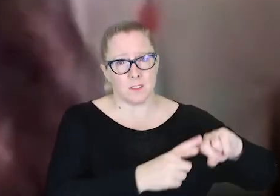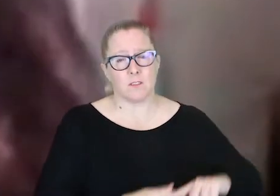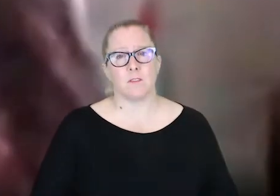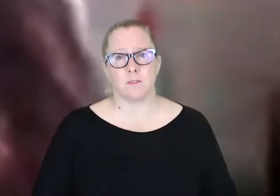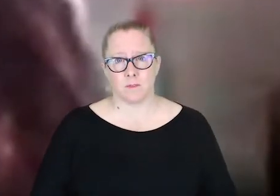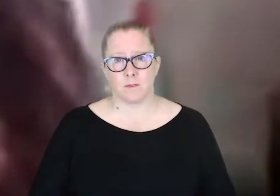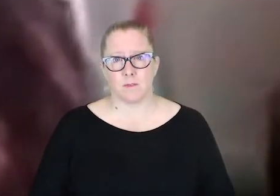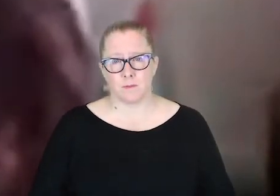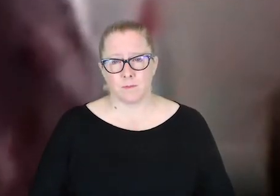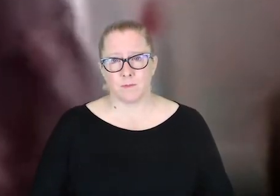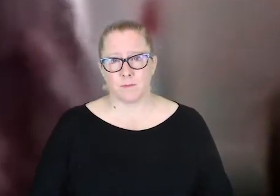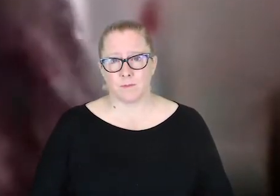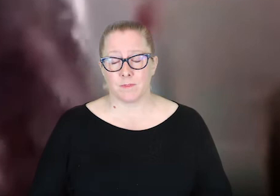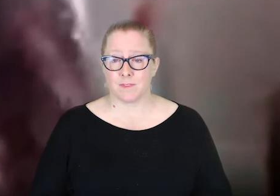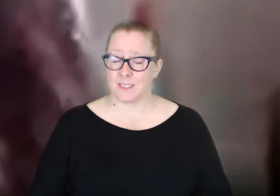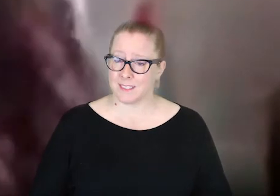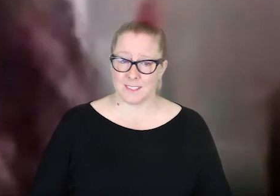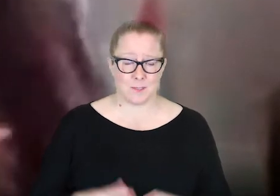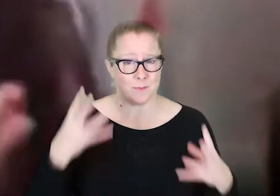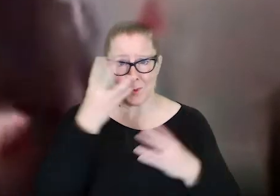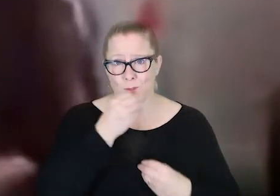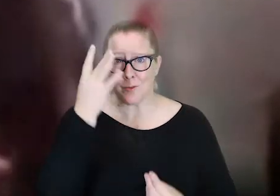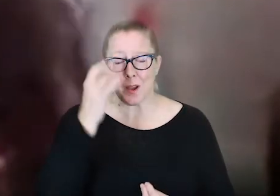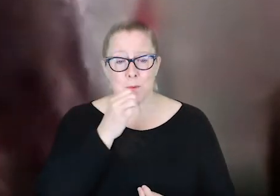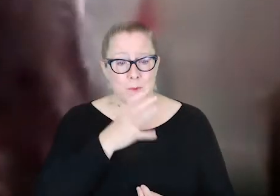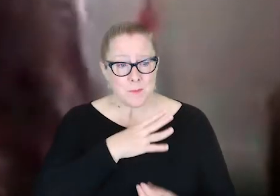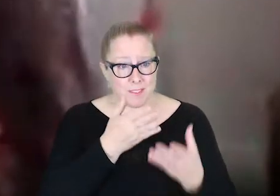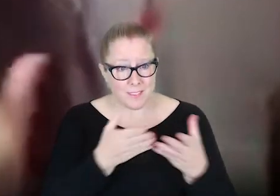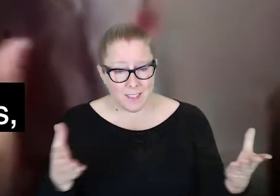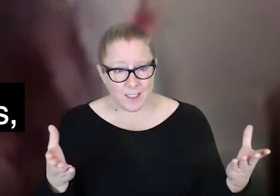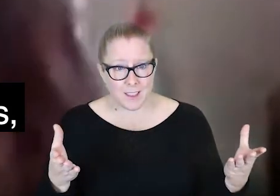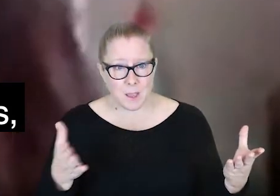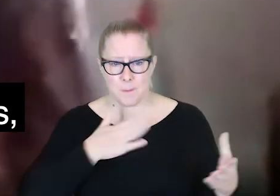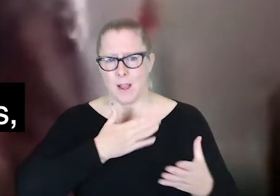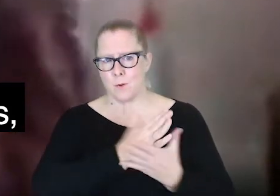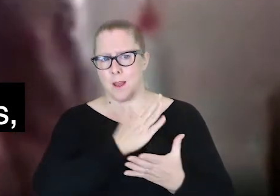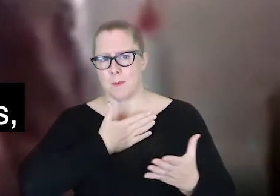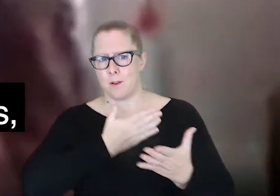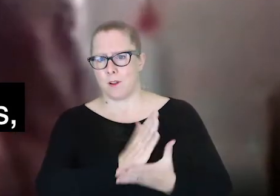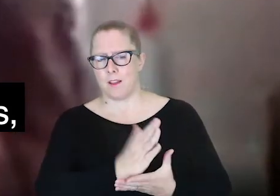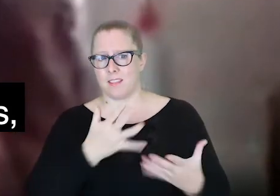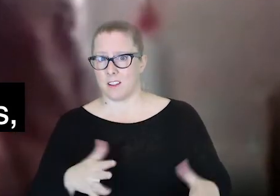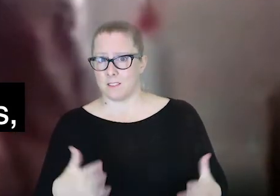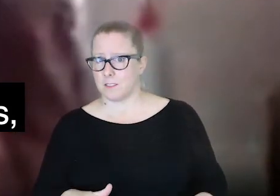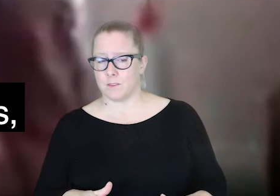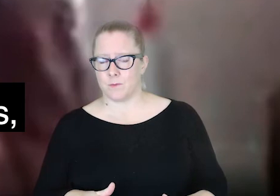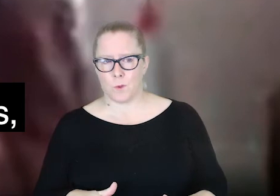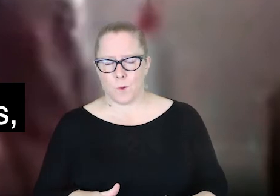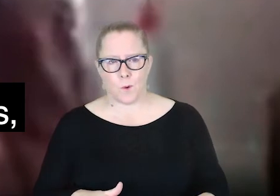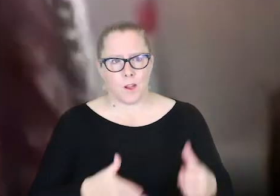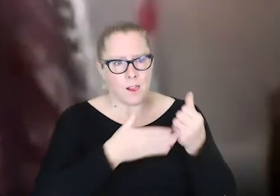that way, we have seen a very positive change, and those women with disabilities are not only working for their